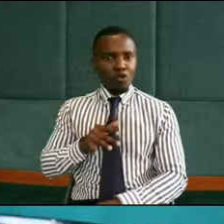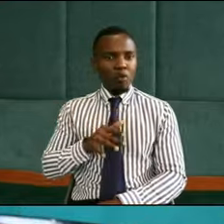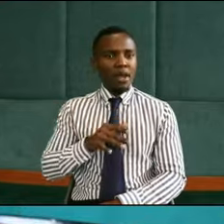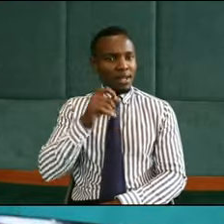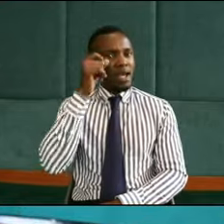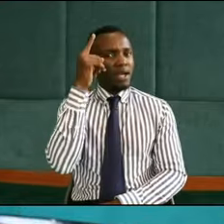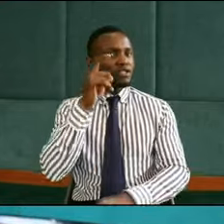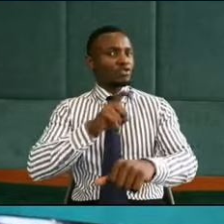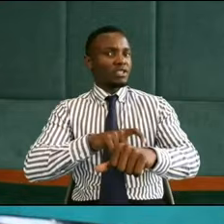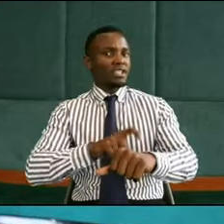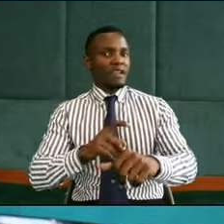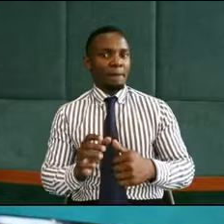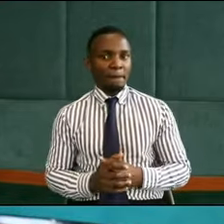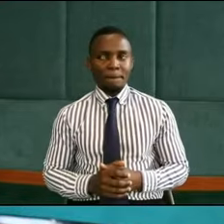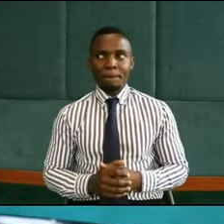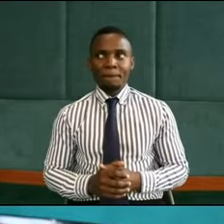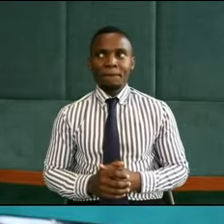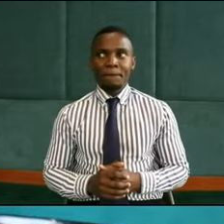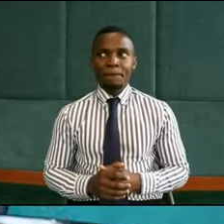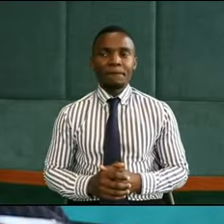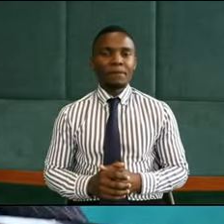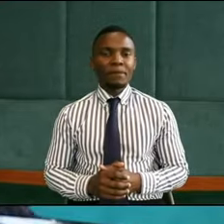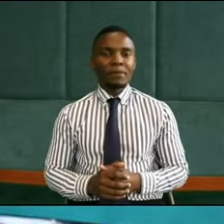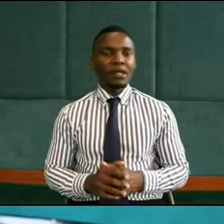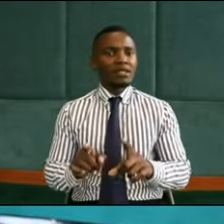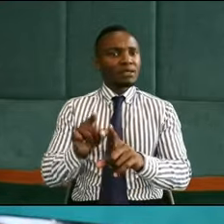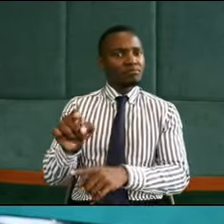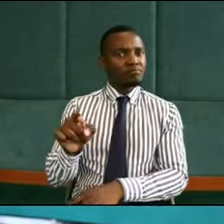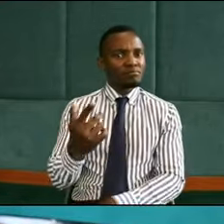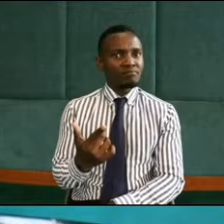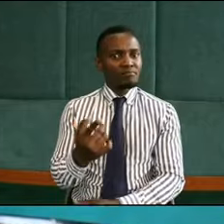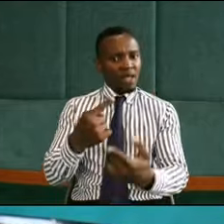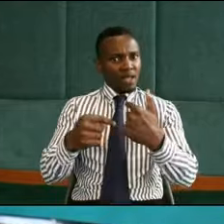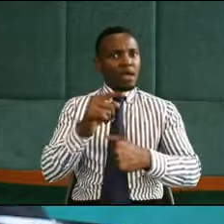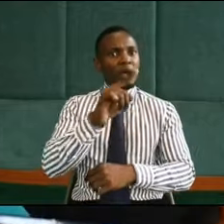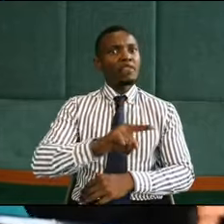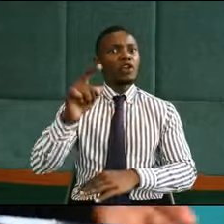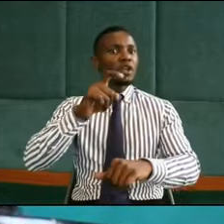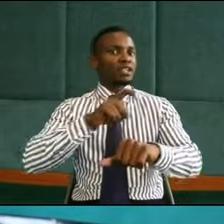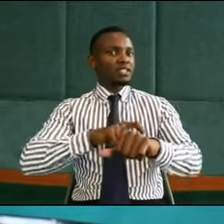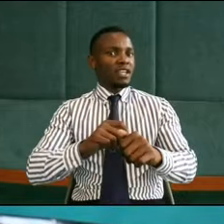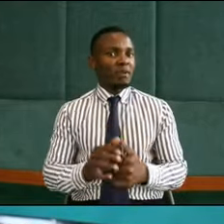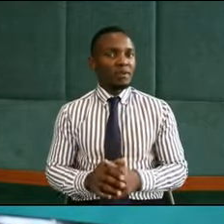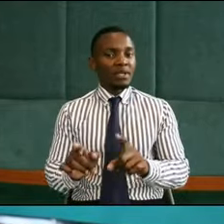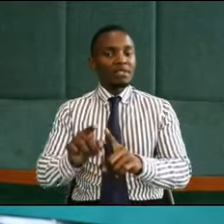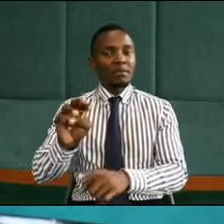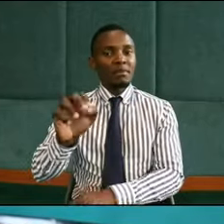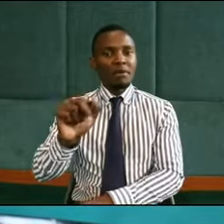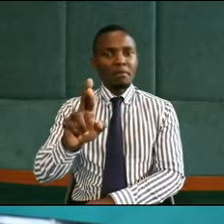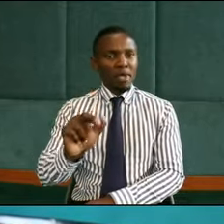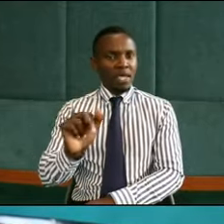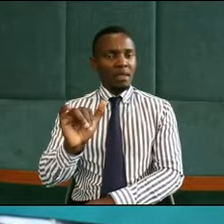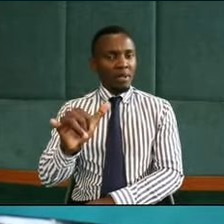Mary knew to read the signs of the time. Mary came on time. Mary brought her gift to